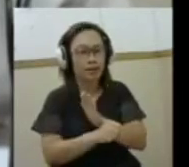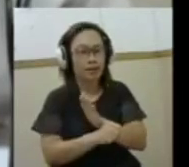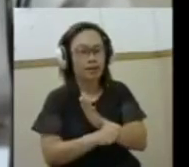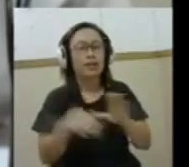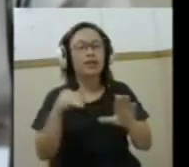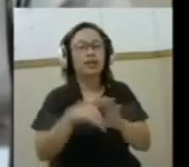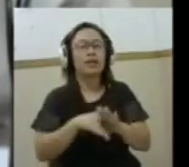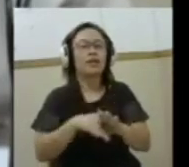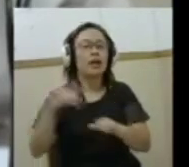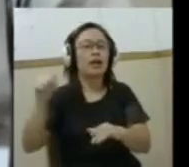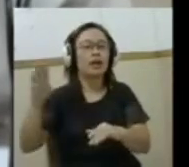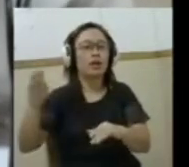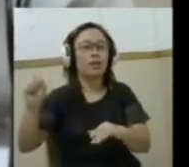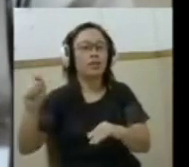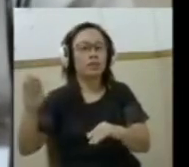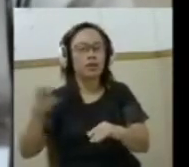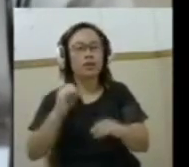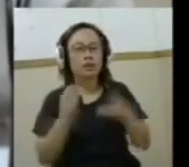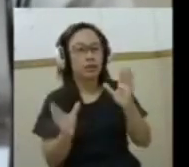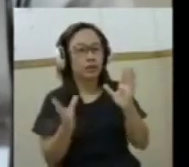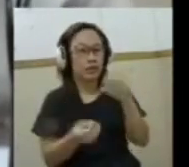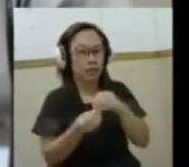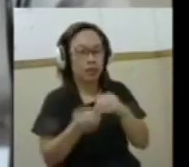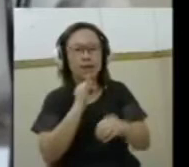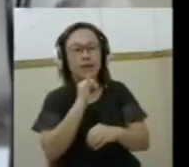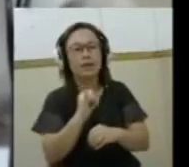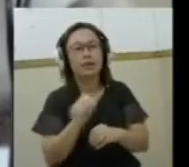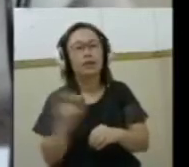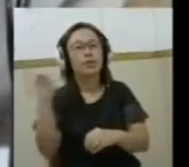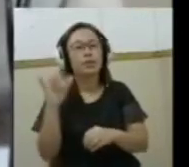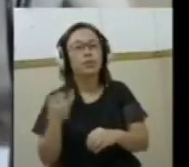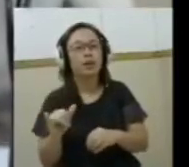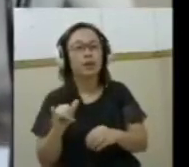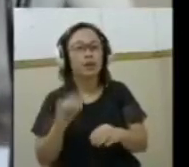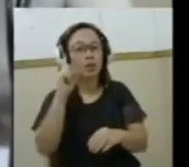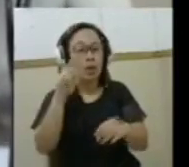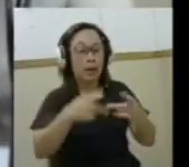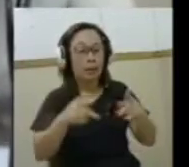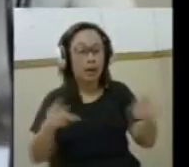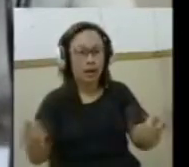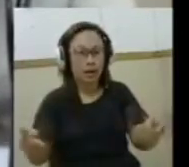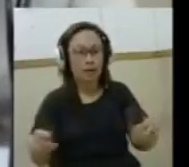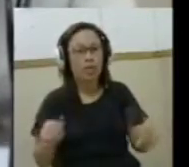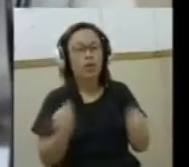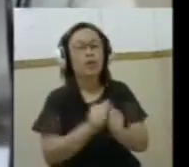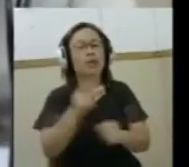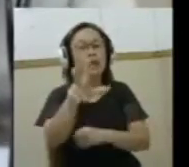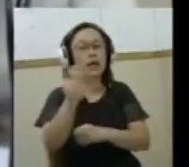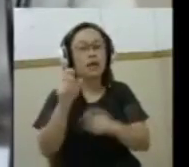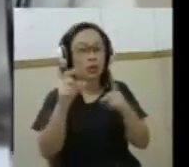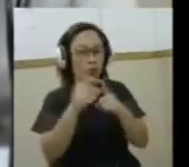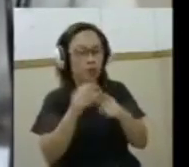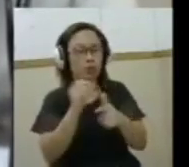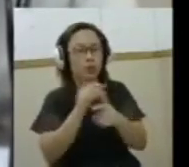abstract part is where the summary is. It is usually in one paragraph of 300 words or